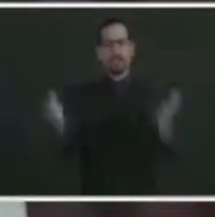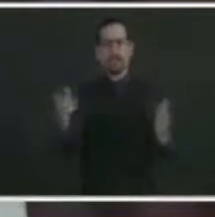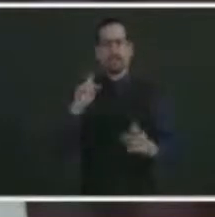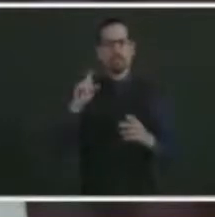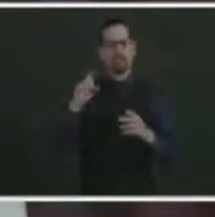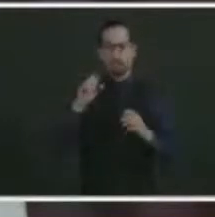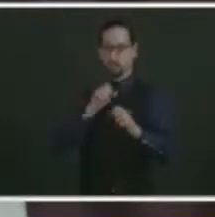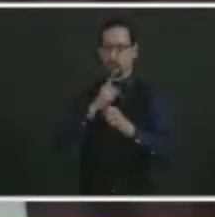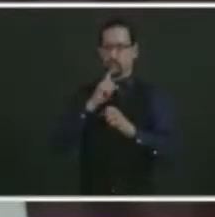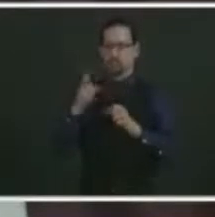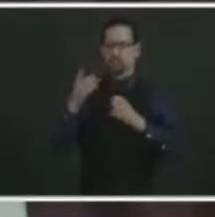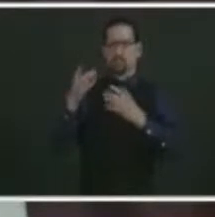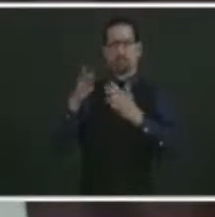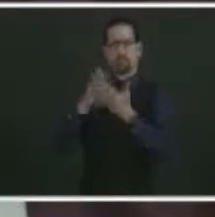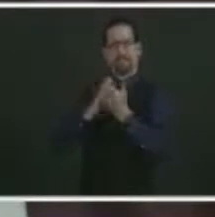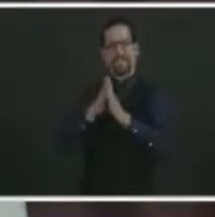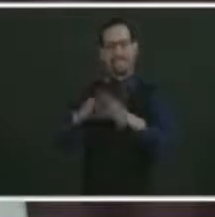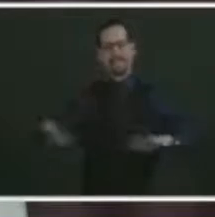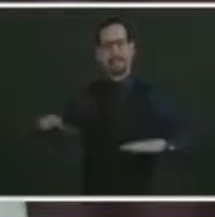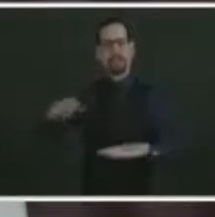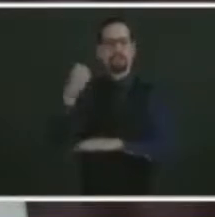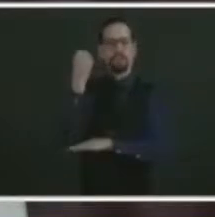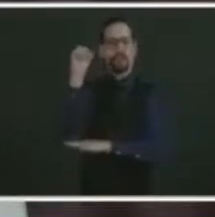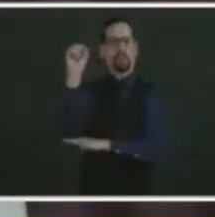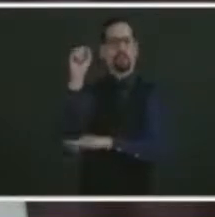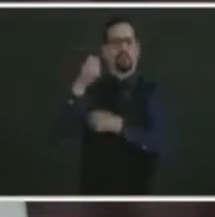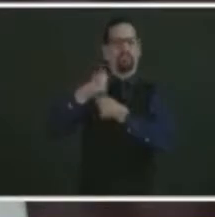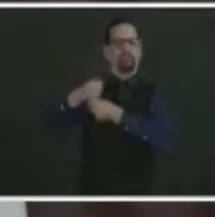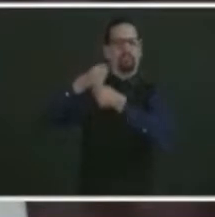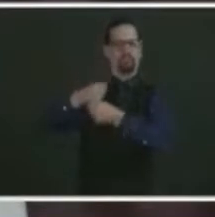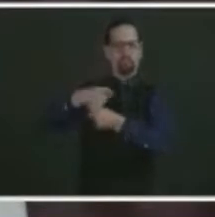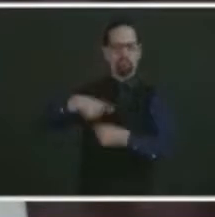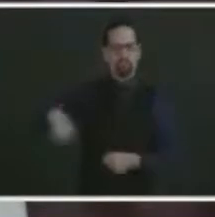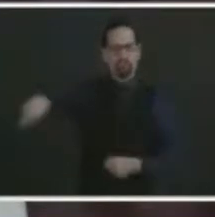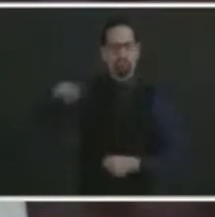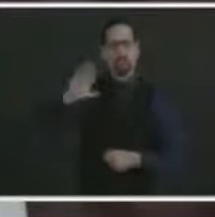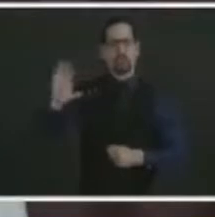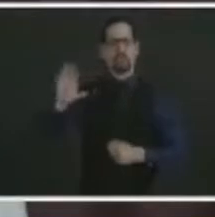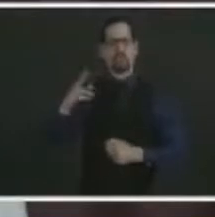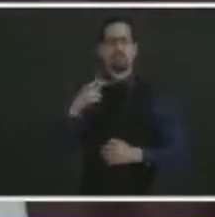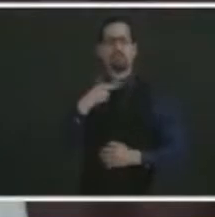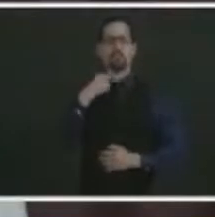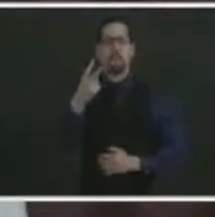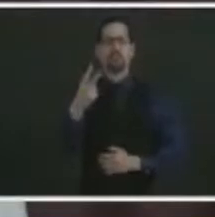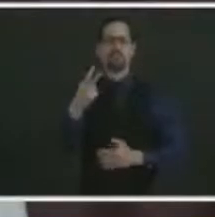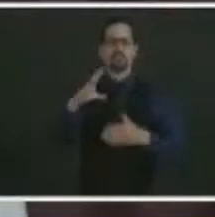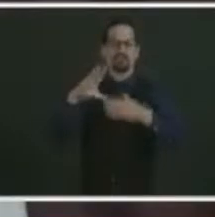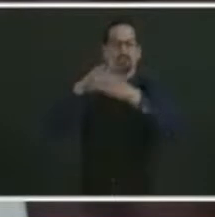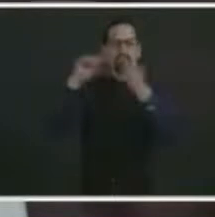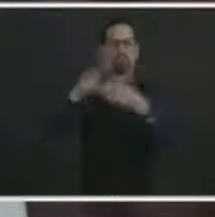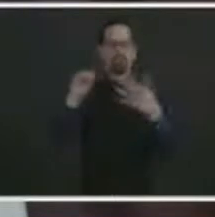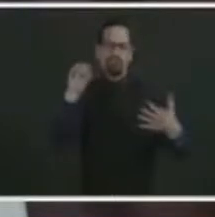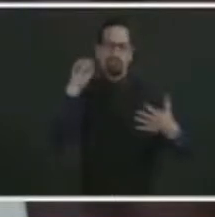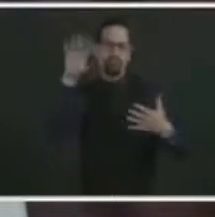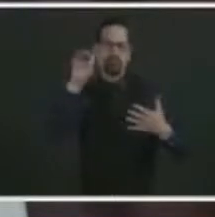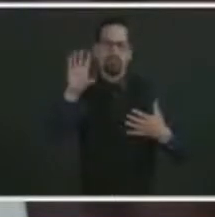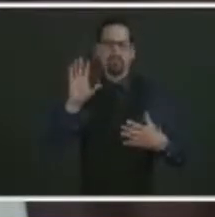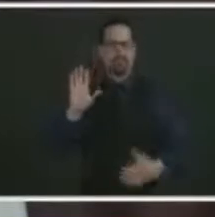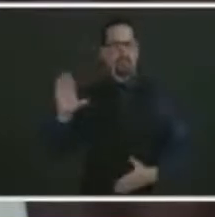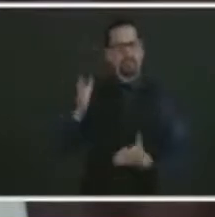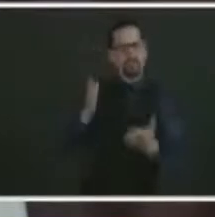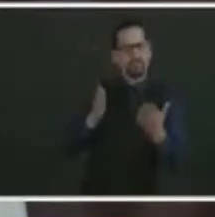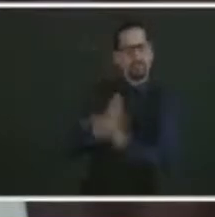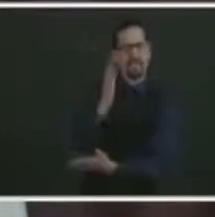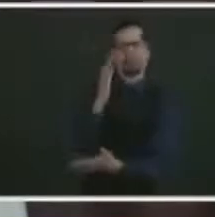important issue. Having your voice heard is fundamental to our democracy. It's also